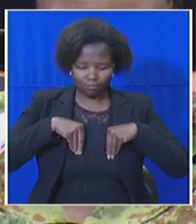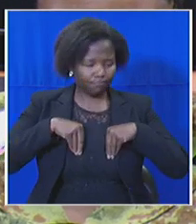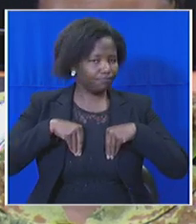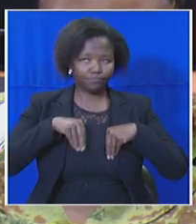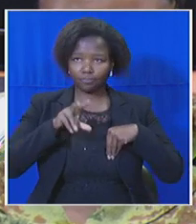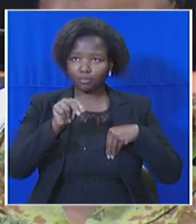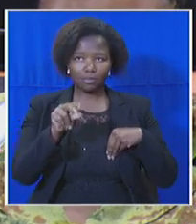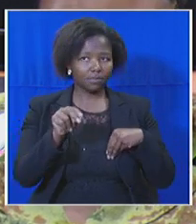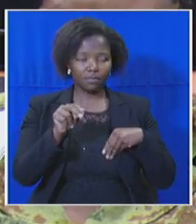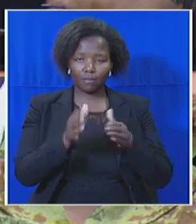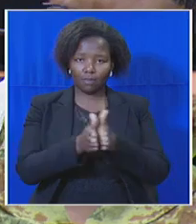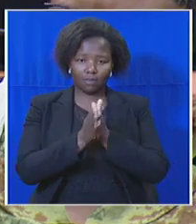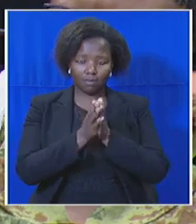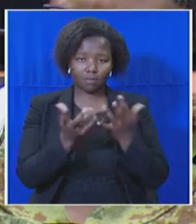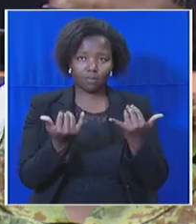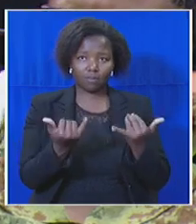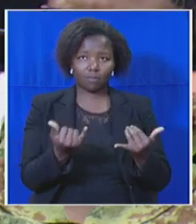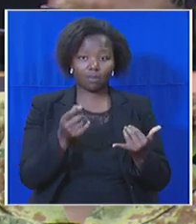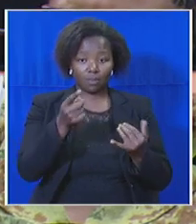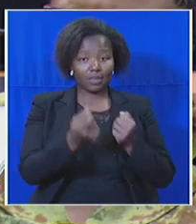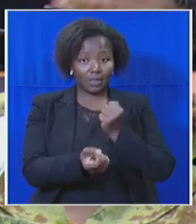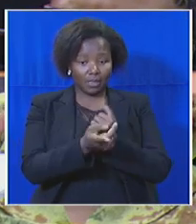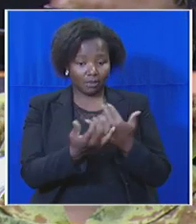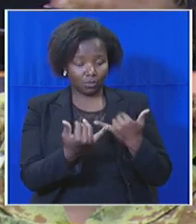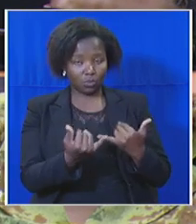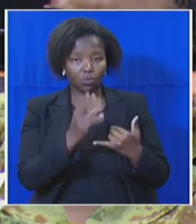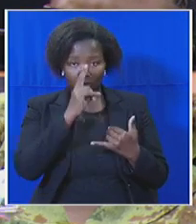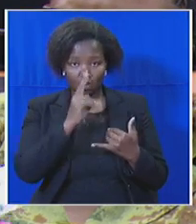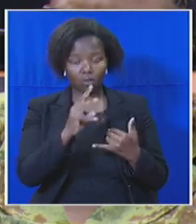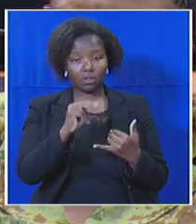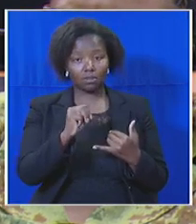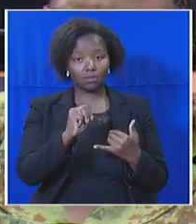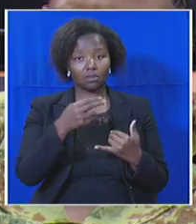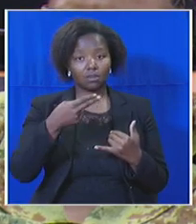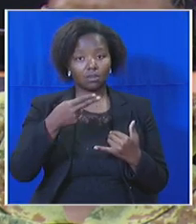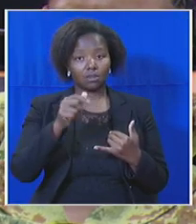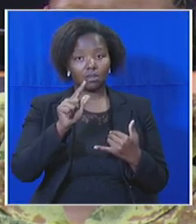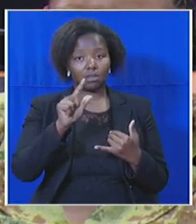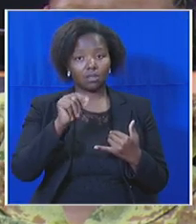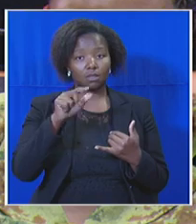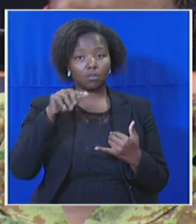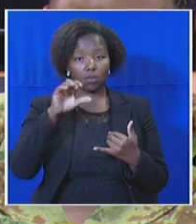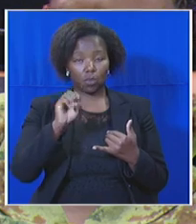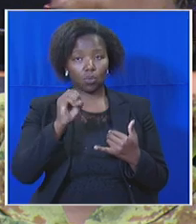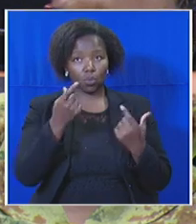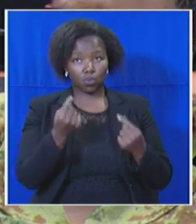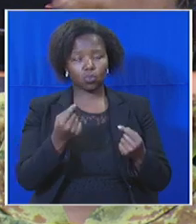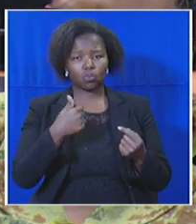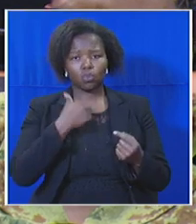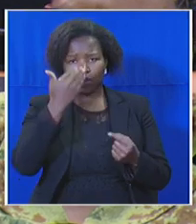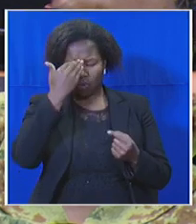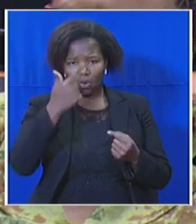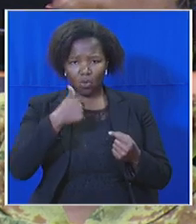And I would like to suggest that that is exactly what the Honorable Mhlongo has done. We understand that we sometimes get heated under the